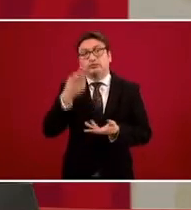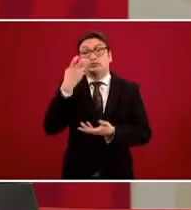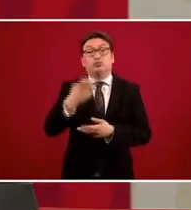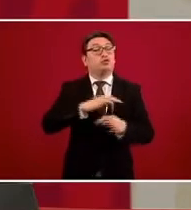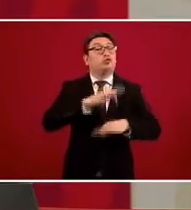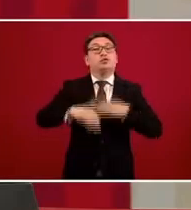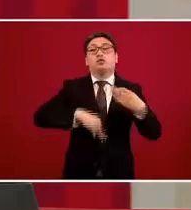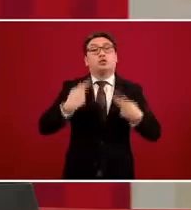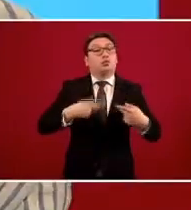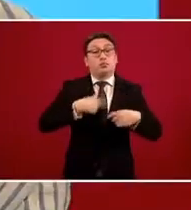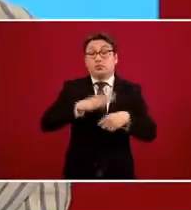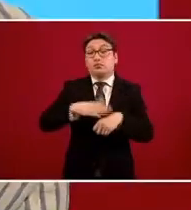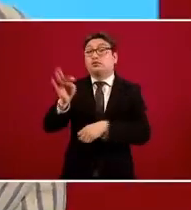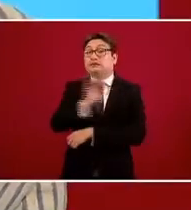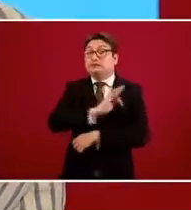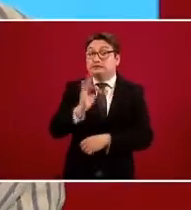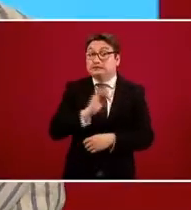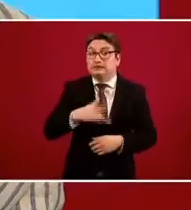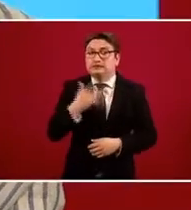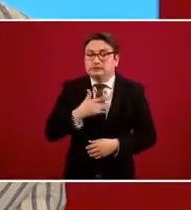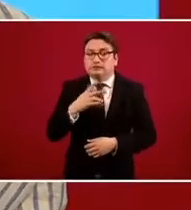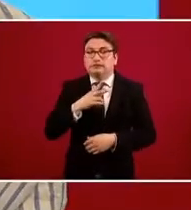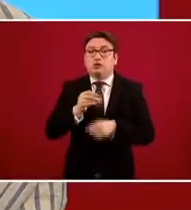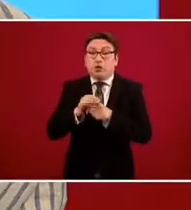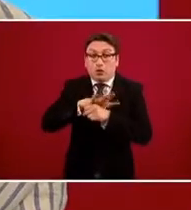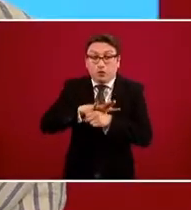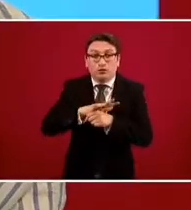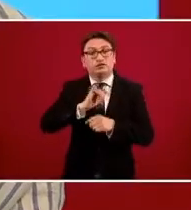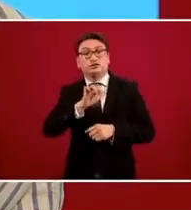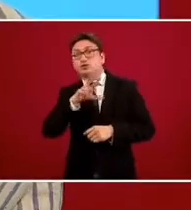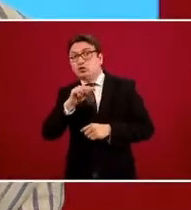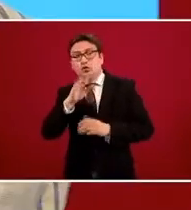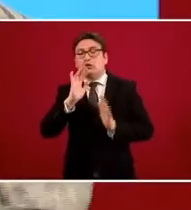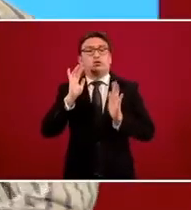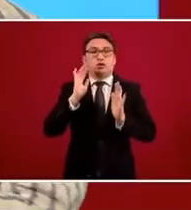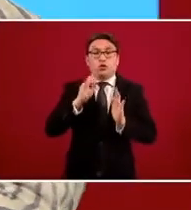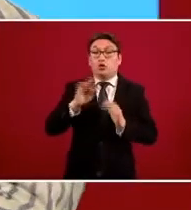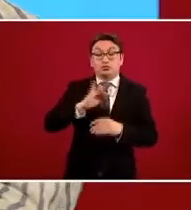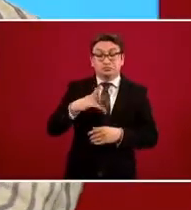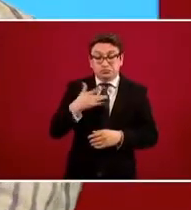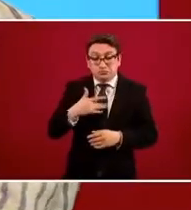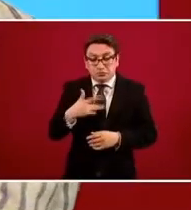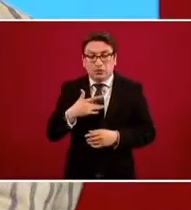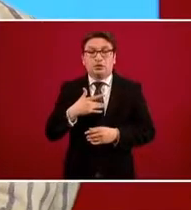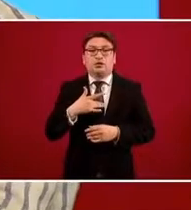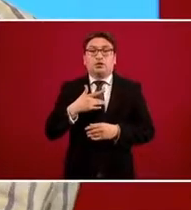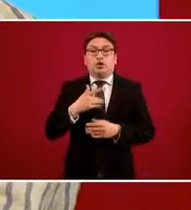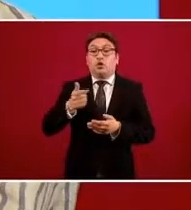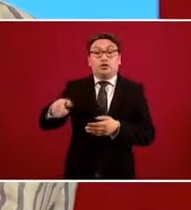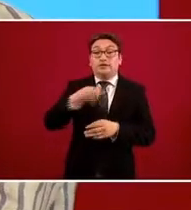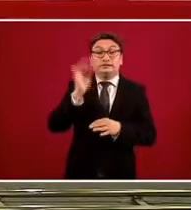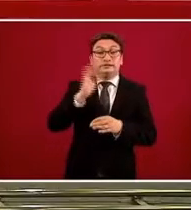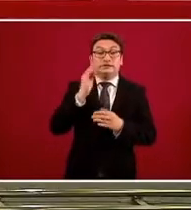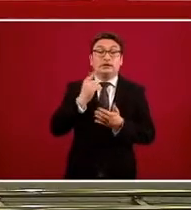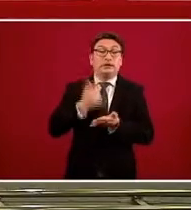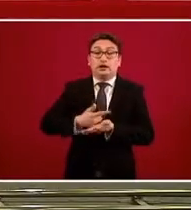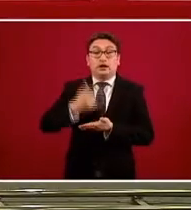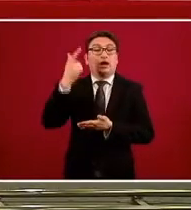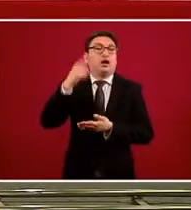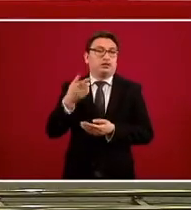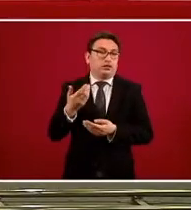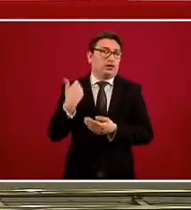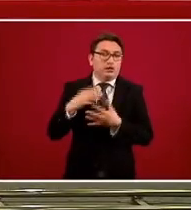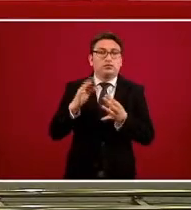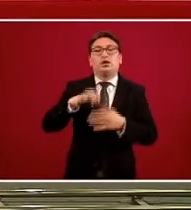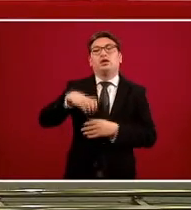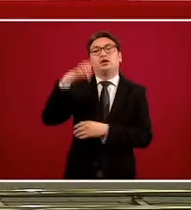remind everyone who could potentially have COVID, even if you don't have any signs, even if you don't have